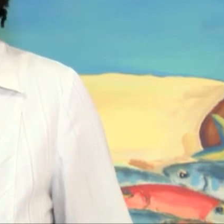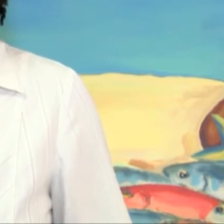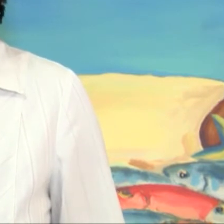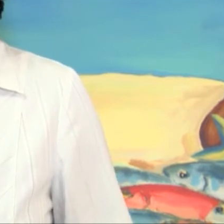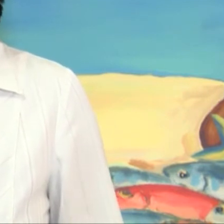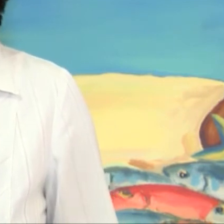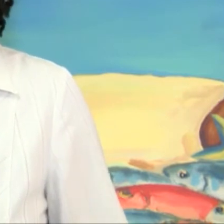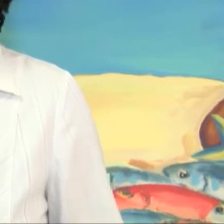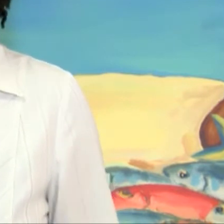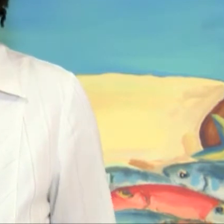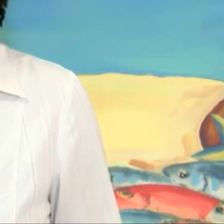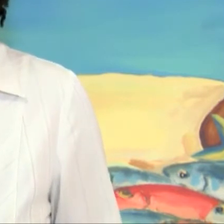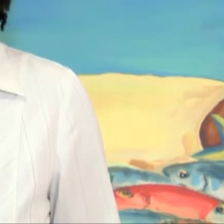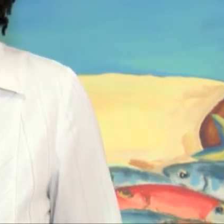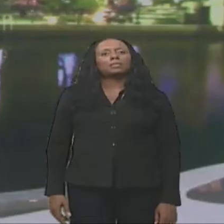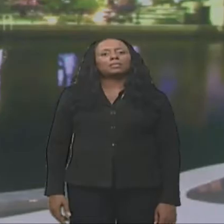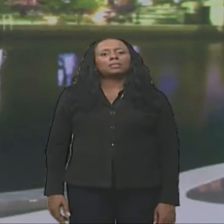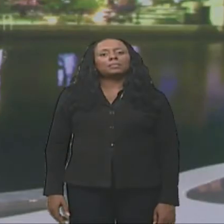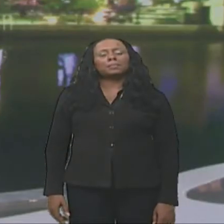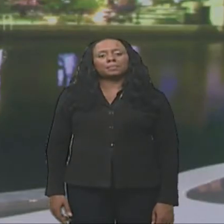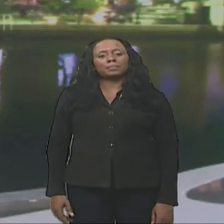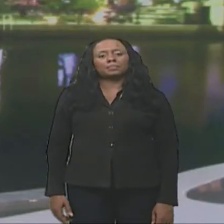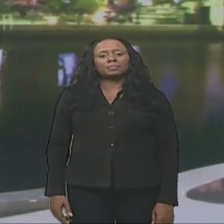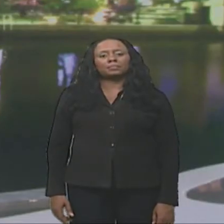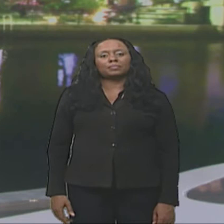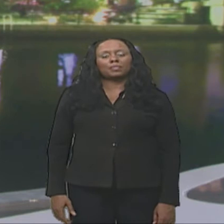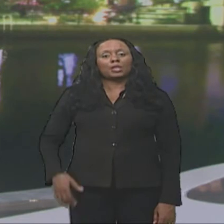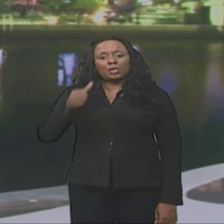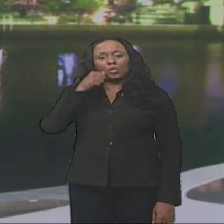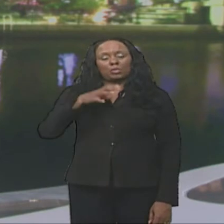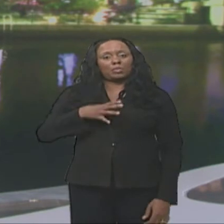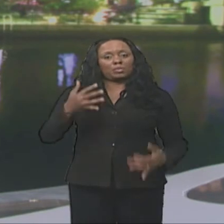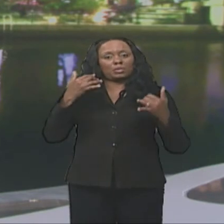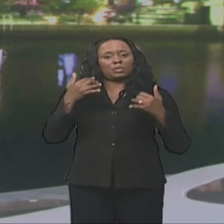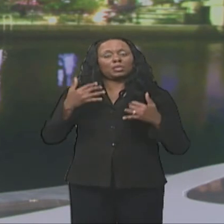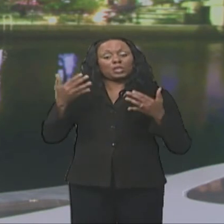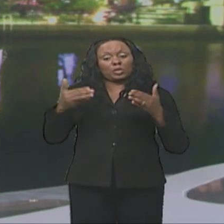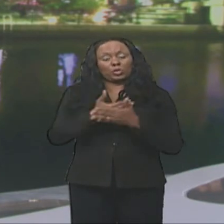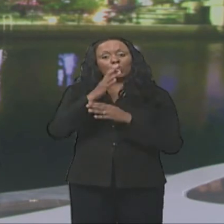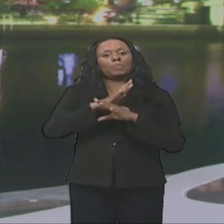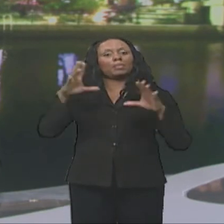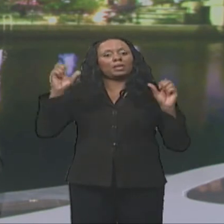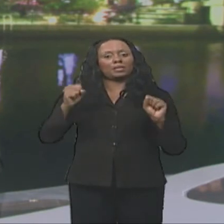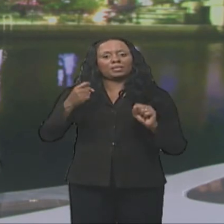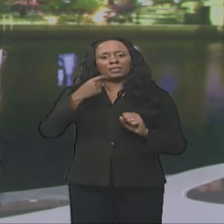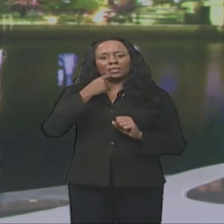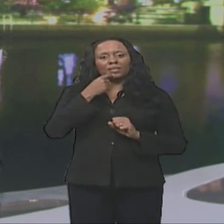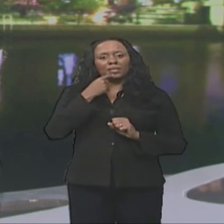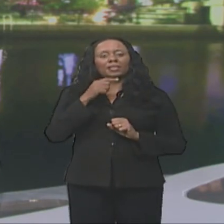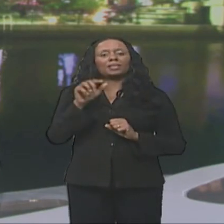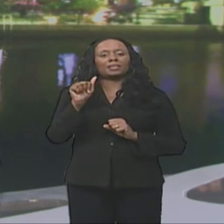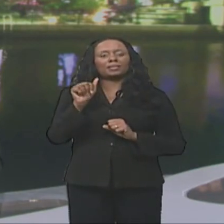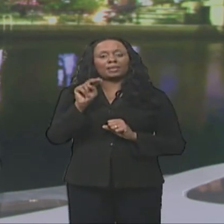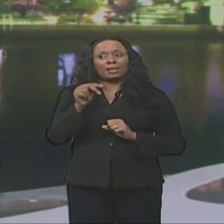vibrancy and that dedication and interest. Meanwhile, Ms. Watson's successor and current president of Barnufo,